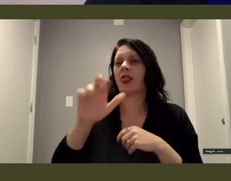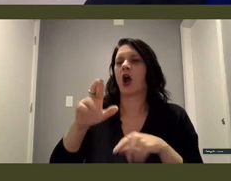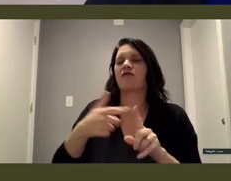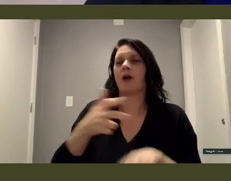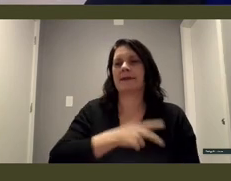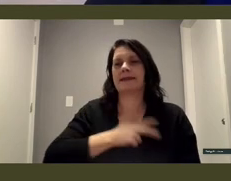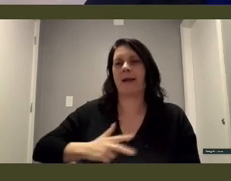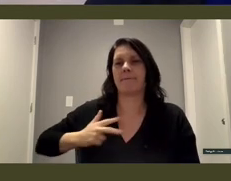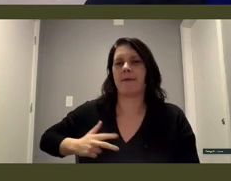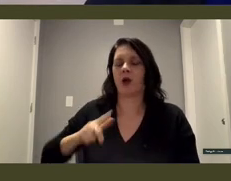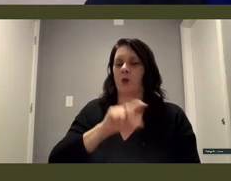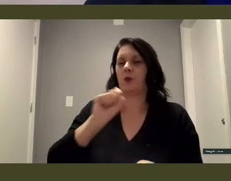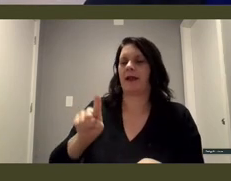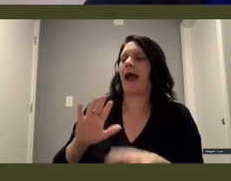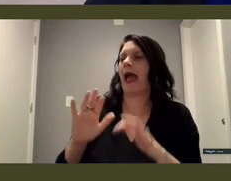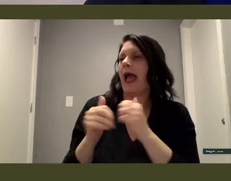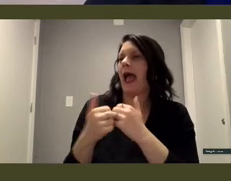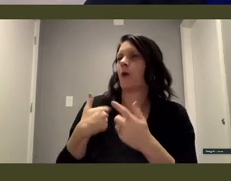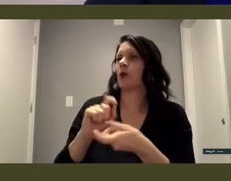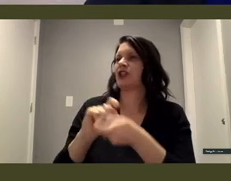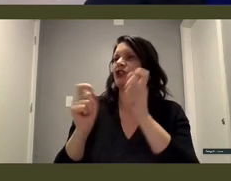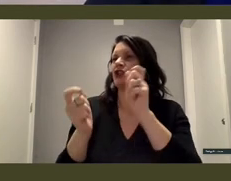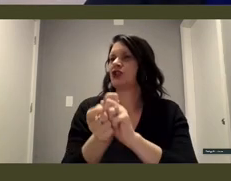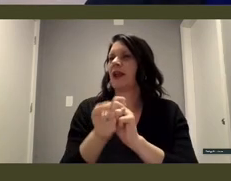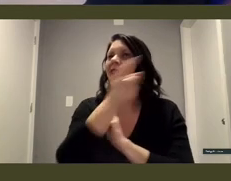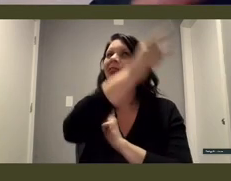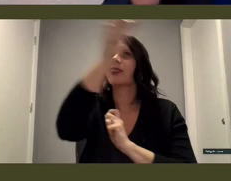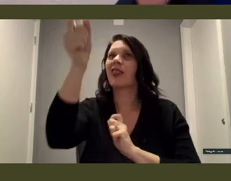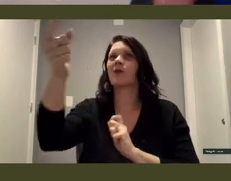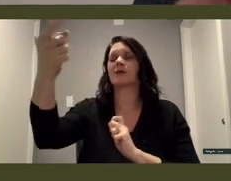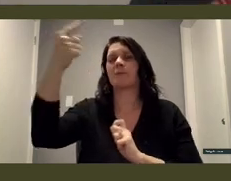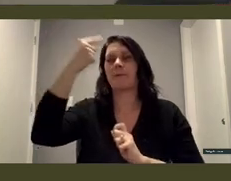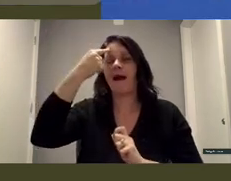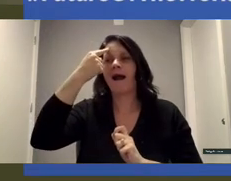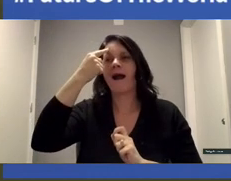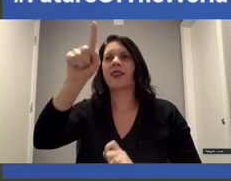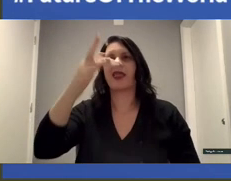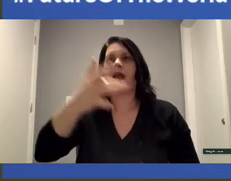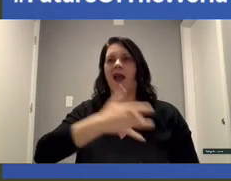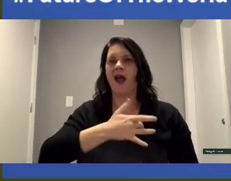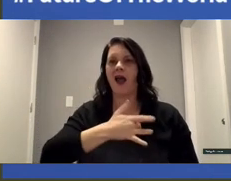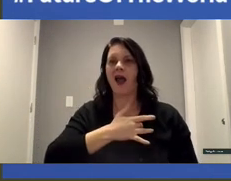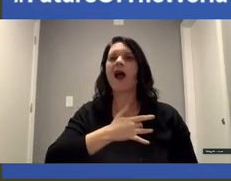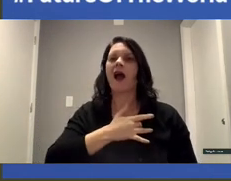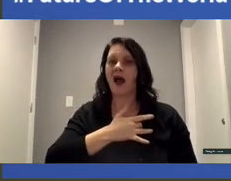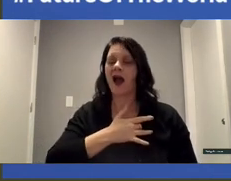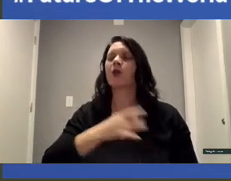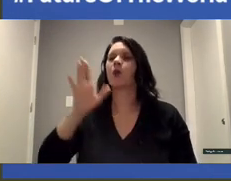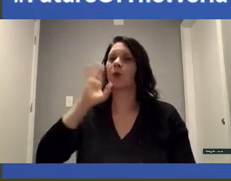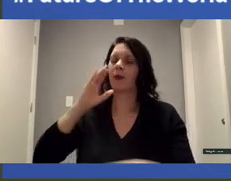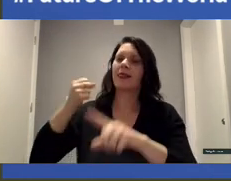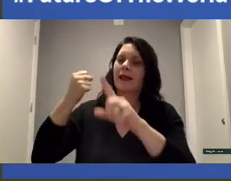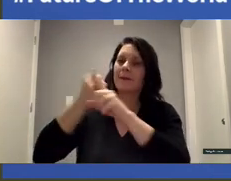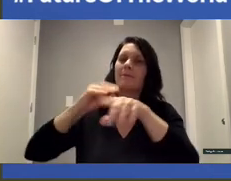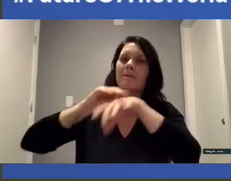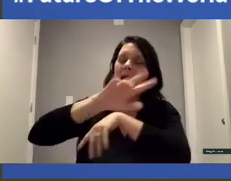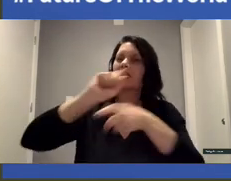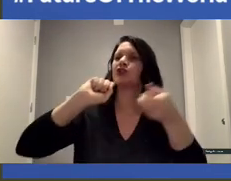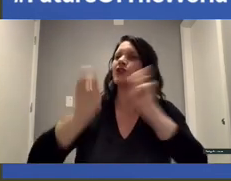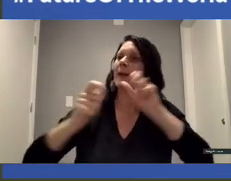how do we change hearts and minds so we reach a tipping point that flips behaviour broadly? How can we do